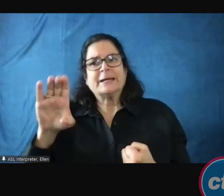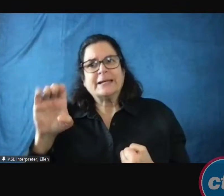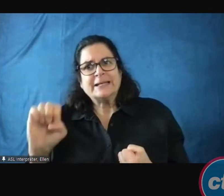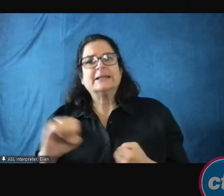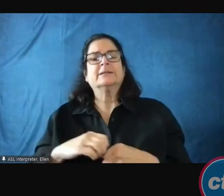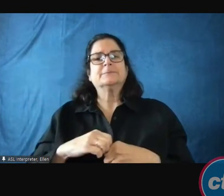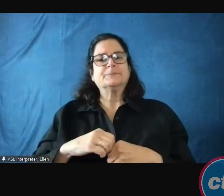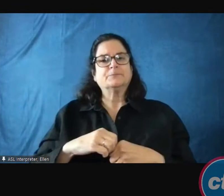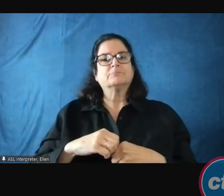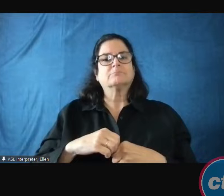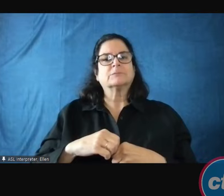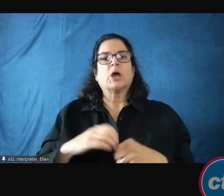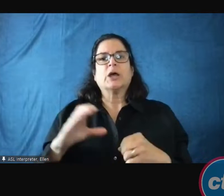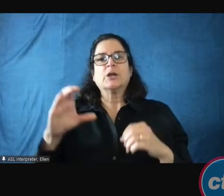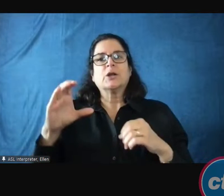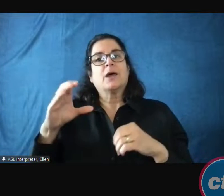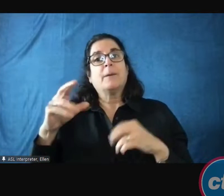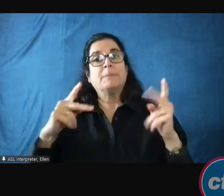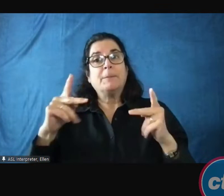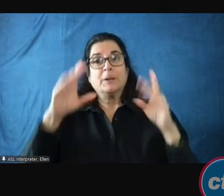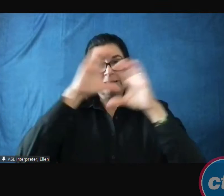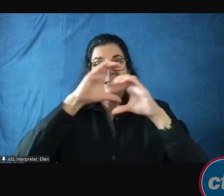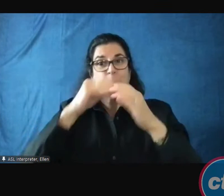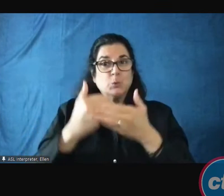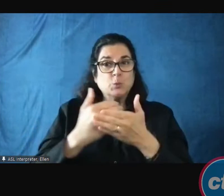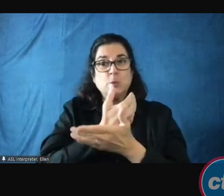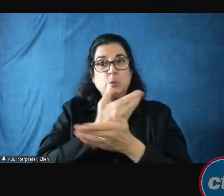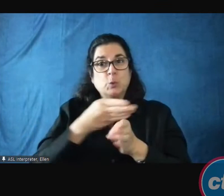our presentation. Happy to answer any questions.